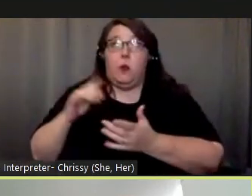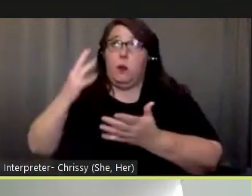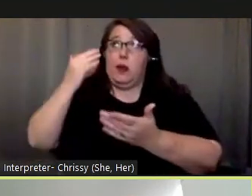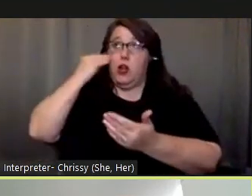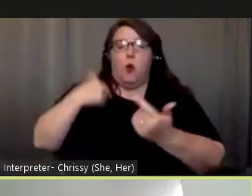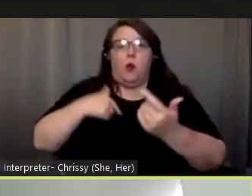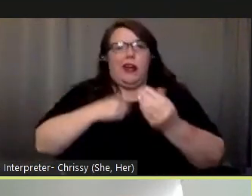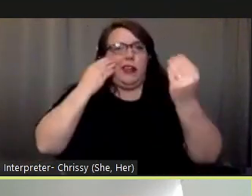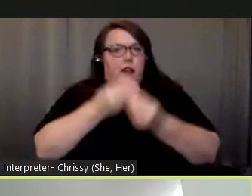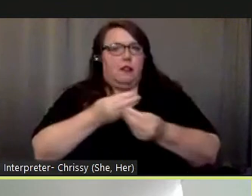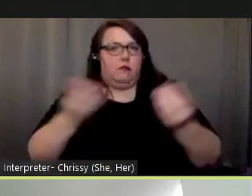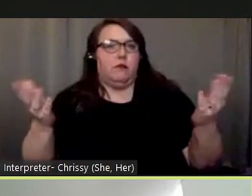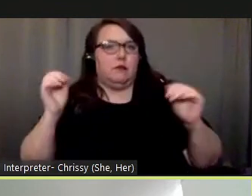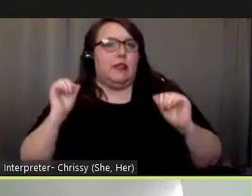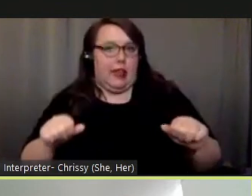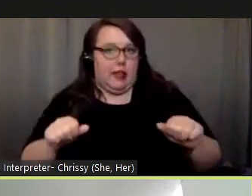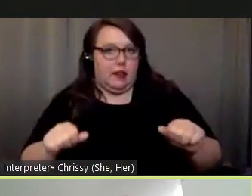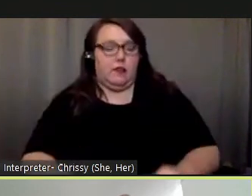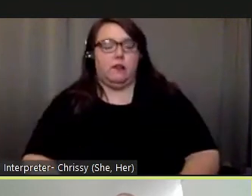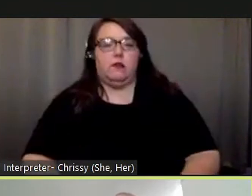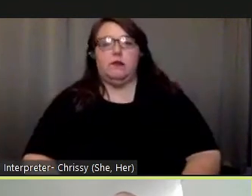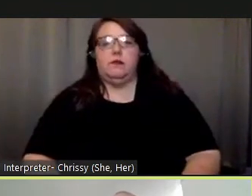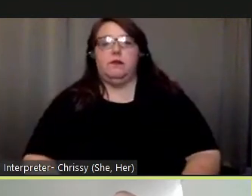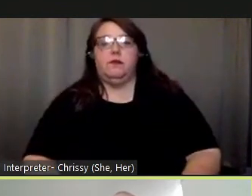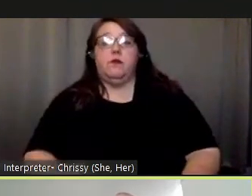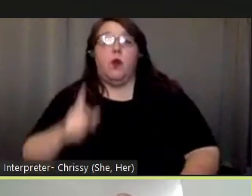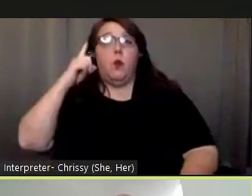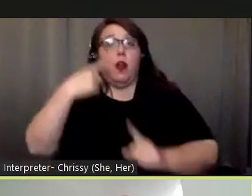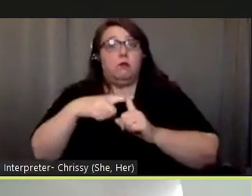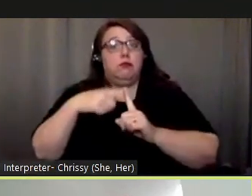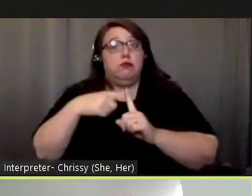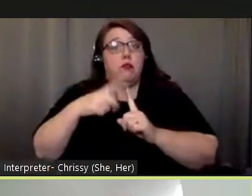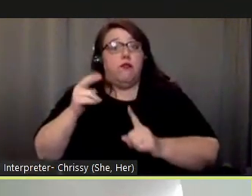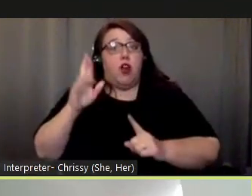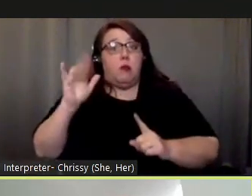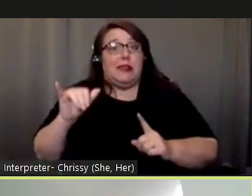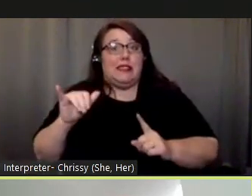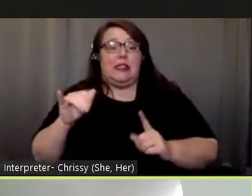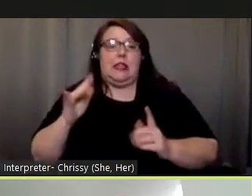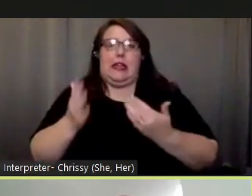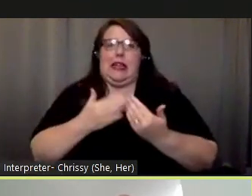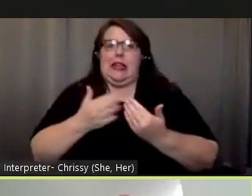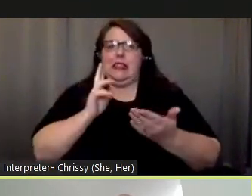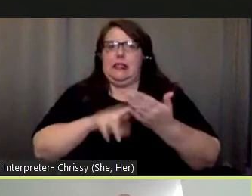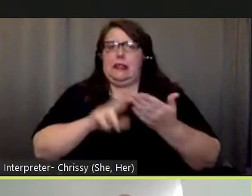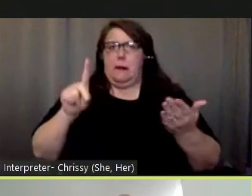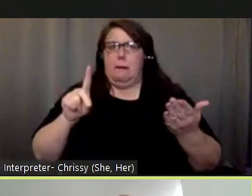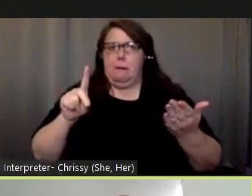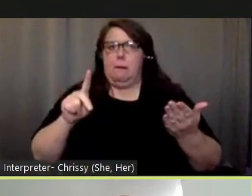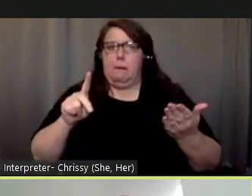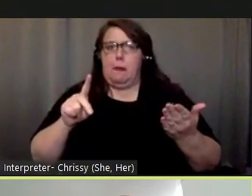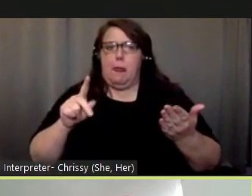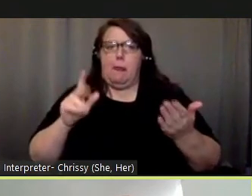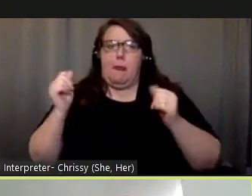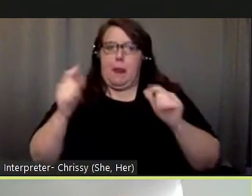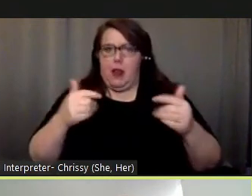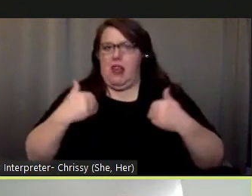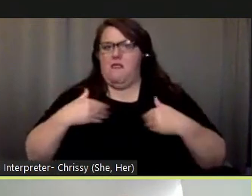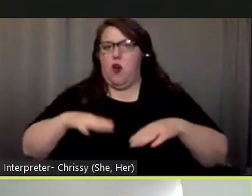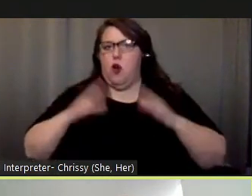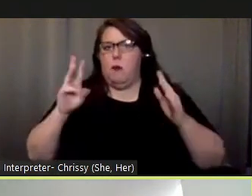public. One of the great advantages of these pharmacies is their ease of sign up. And they all have open